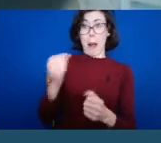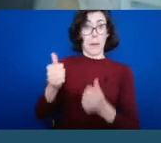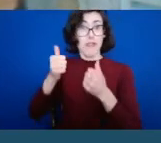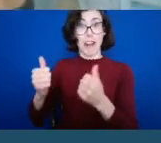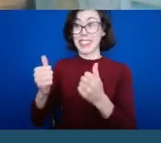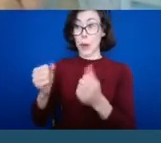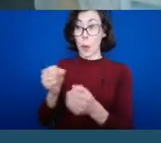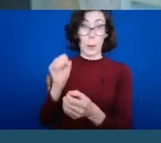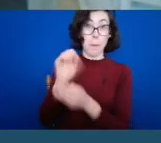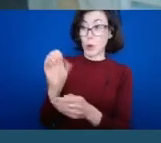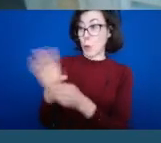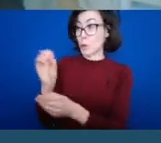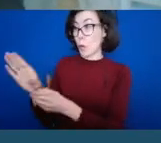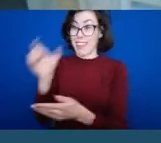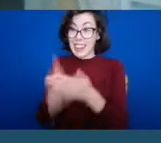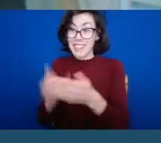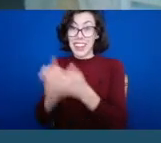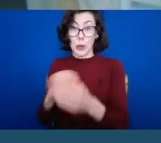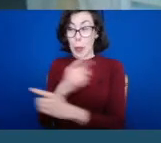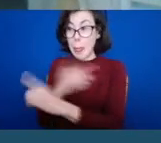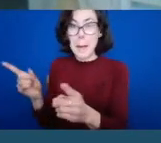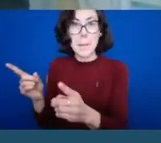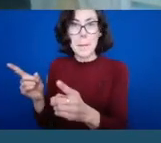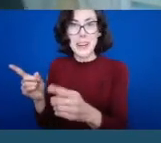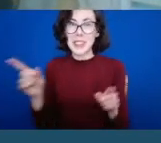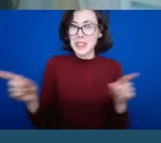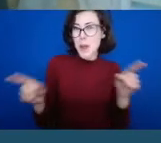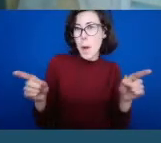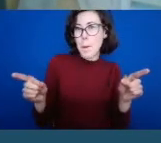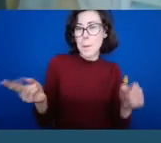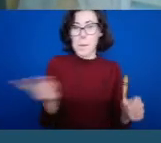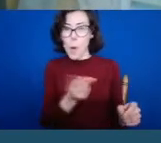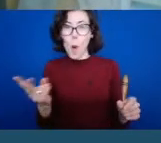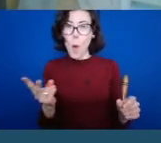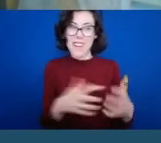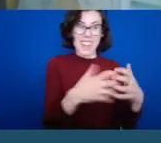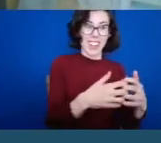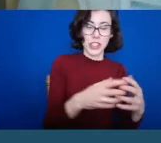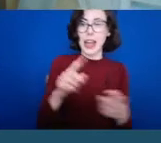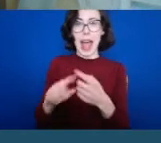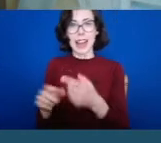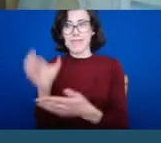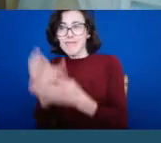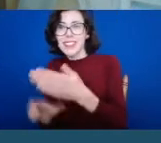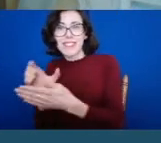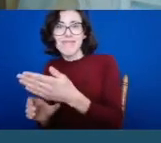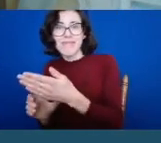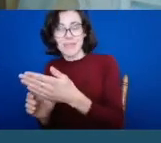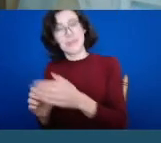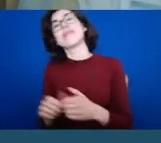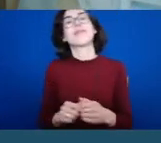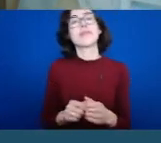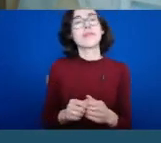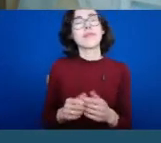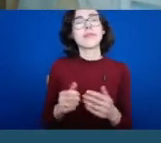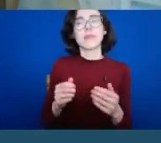the technological benefits, but also those benefits of more tangible resources. That's really, really good to hear. Is there any other way